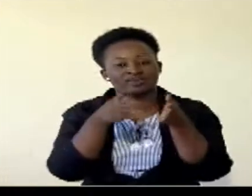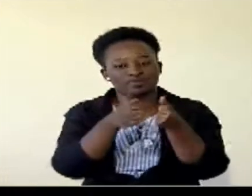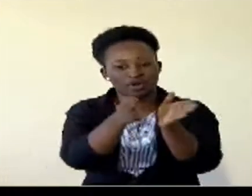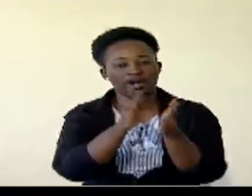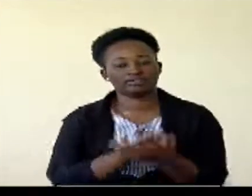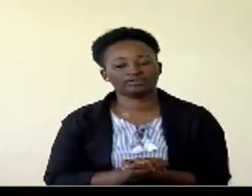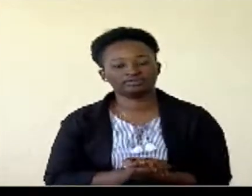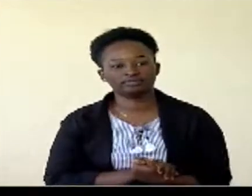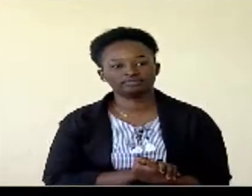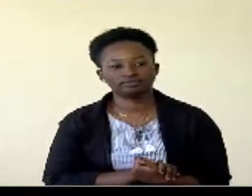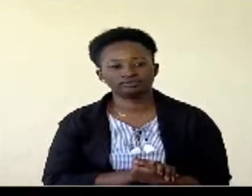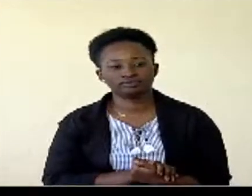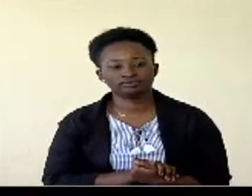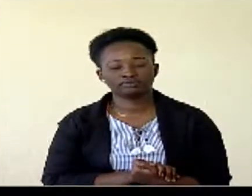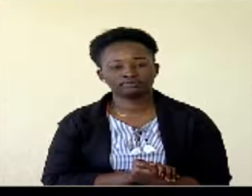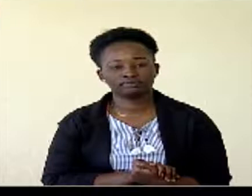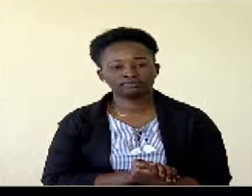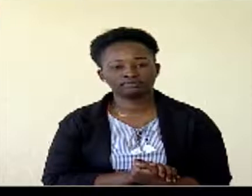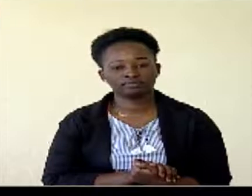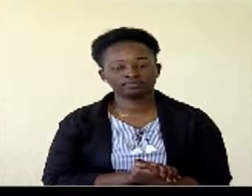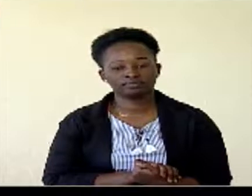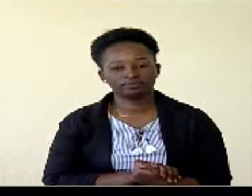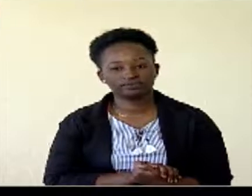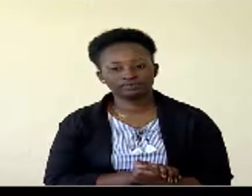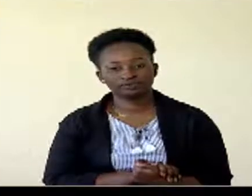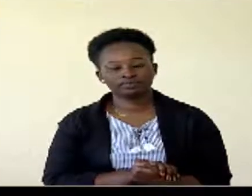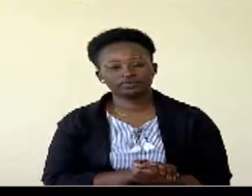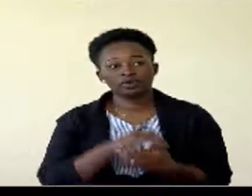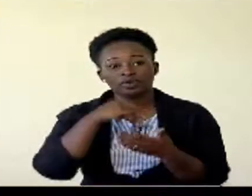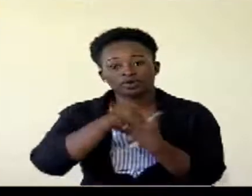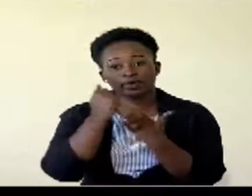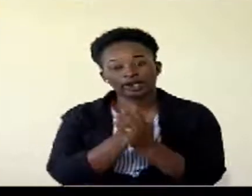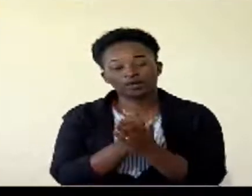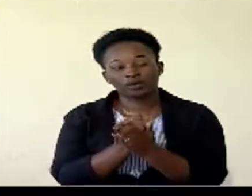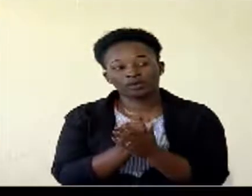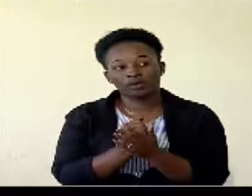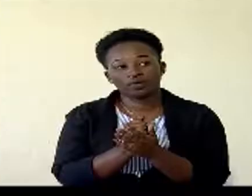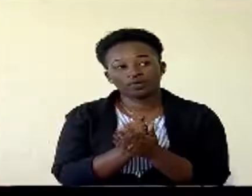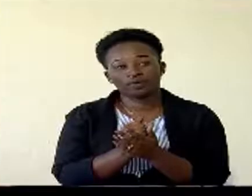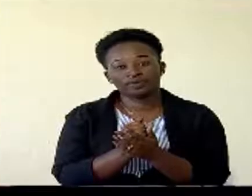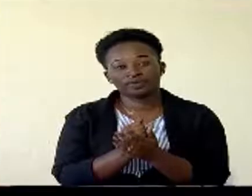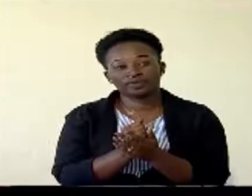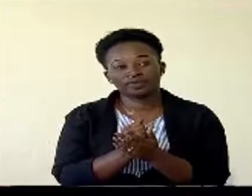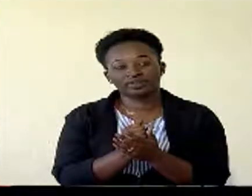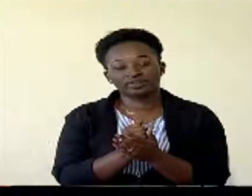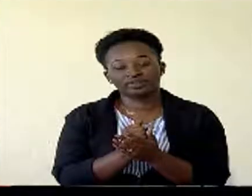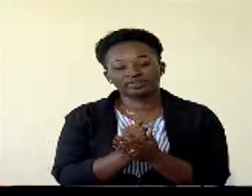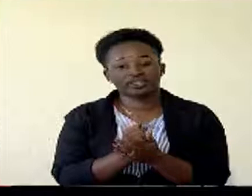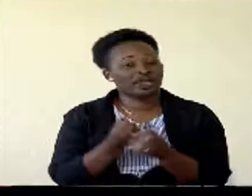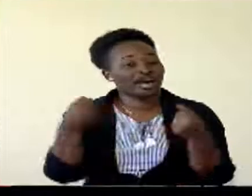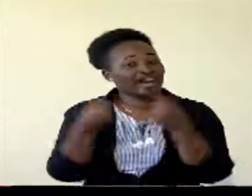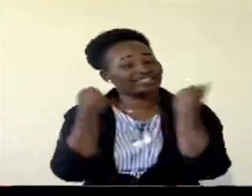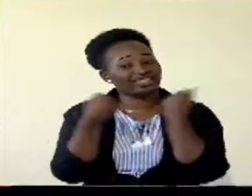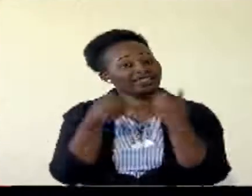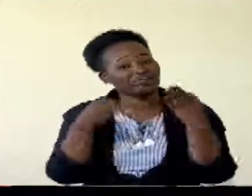Is to reduce road carnage, road accidents. Because if you have accidents on the road, I don't think it is good to